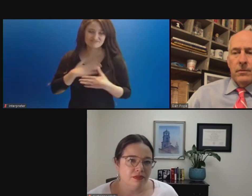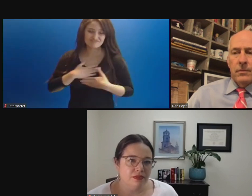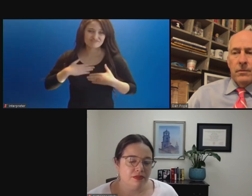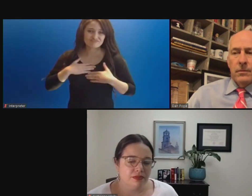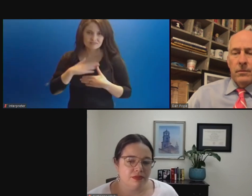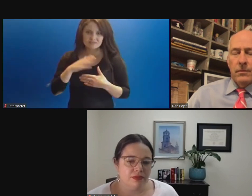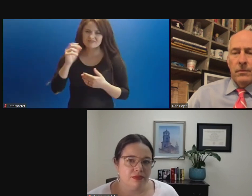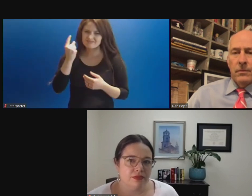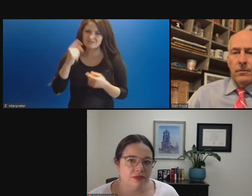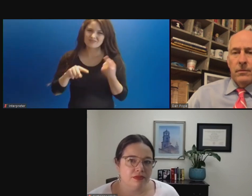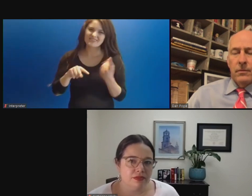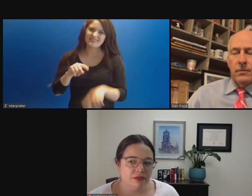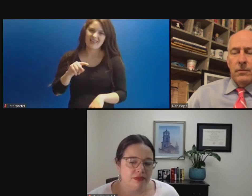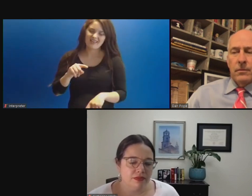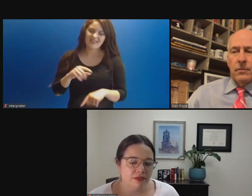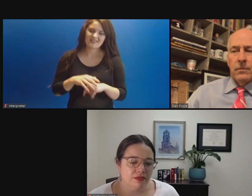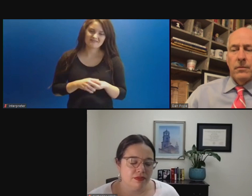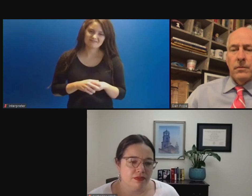just can't do it.